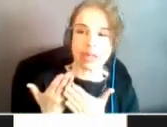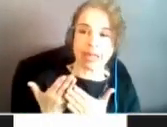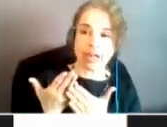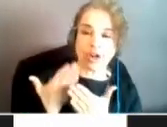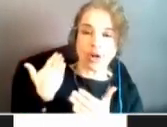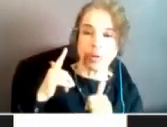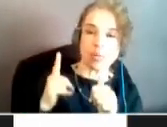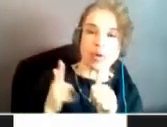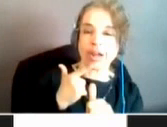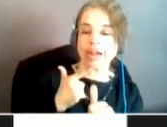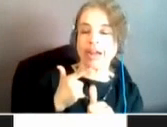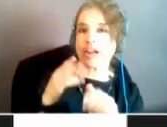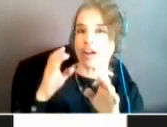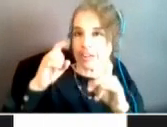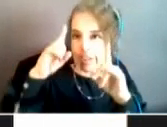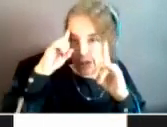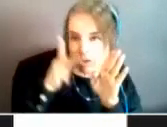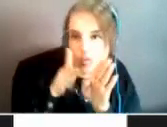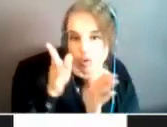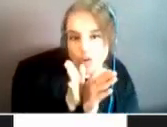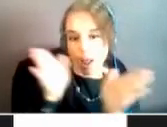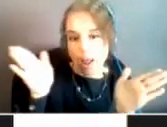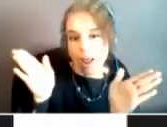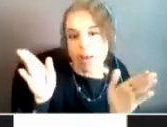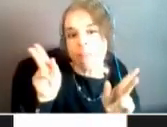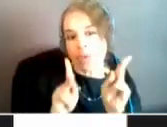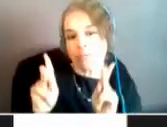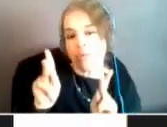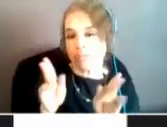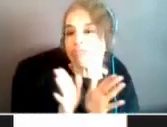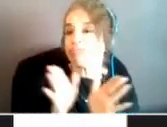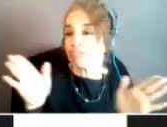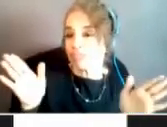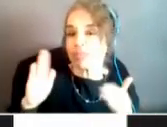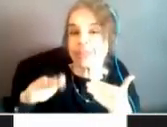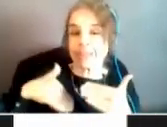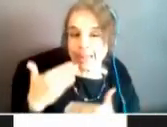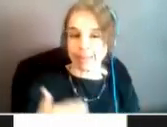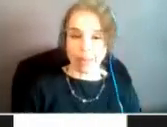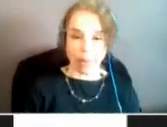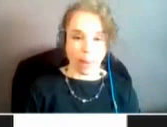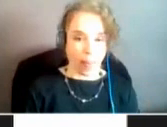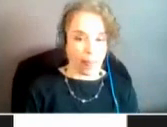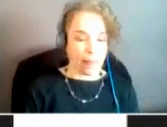prevention includes educating professionals and the general public, as I was saying. Next slide.